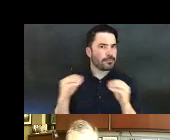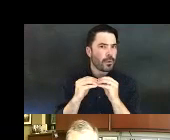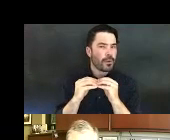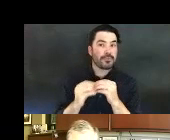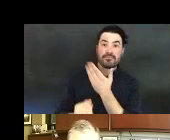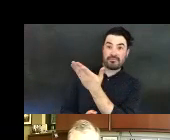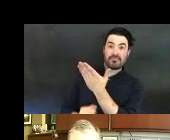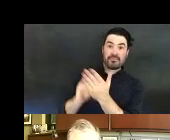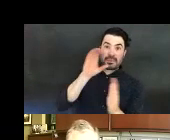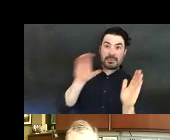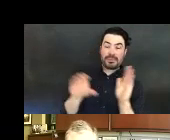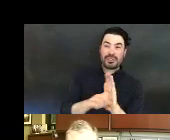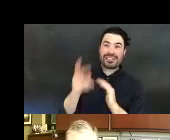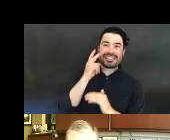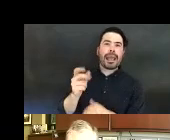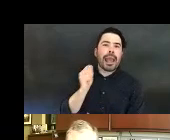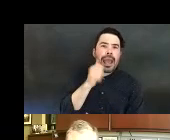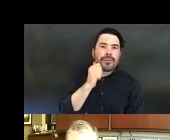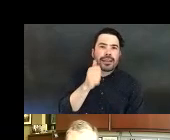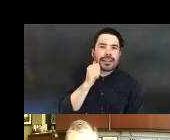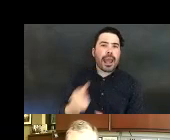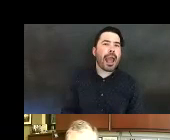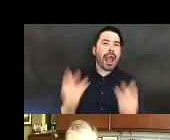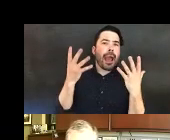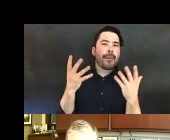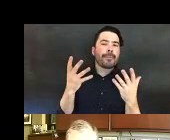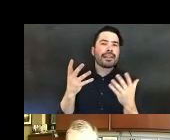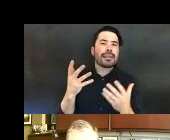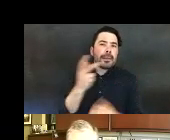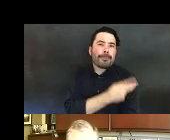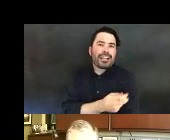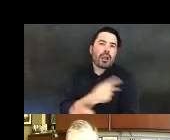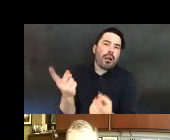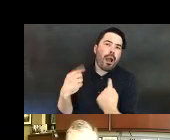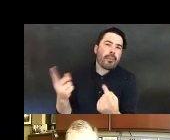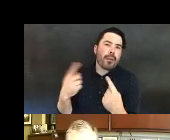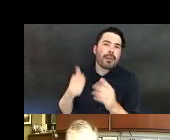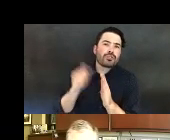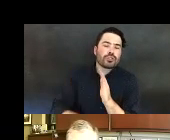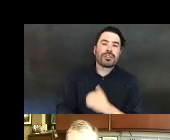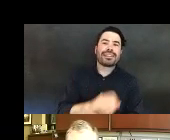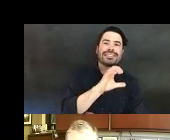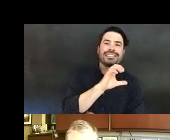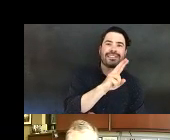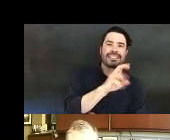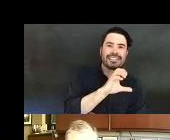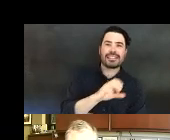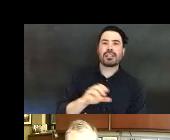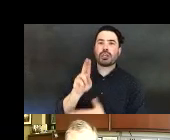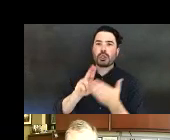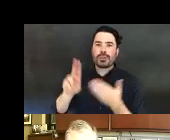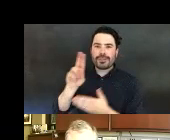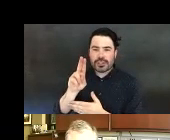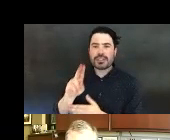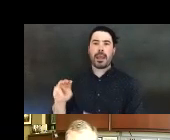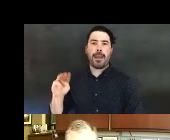shows the daily case volumes in University Hospital, CVC, and the Mott ORs, and essentially shows that we're getting close to